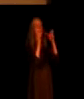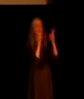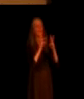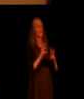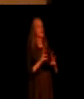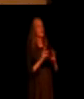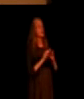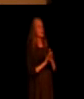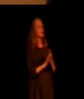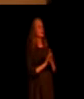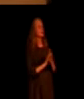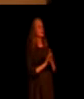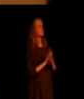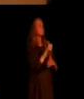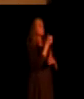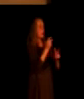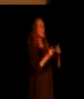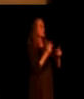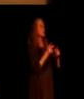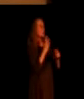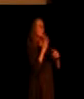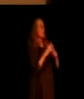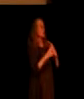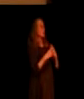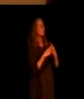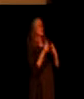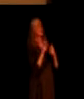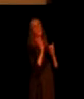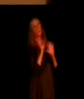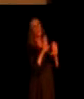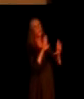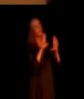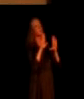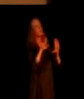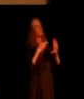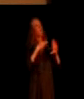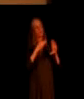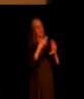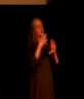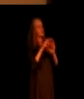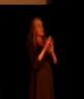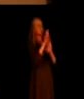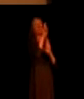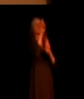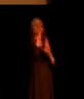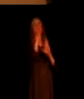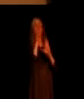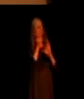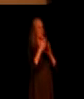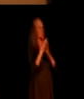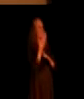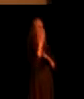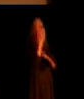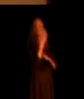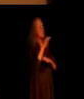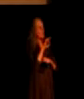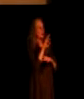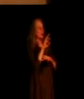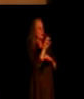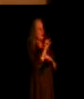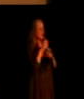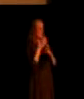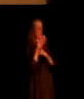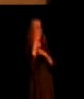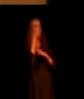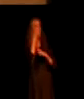other speakers will tell, the absolutely glorious history of manned space flight through the 60s and the